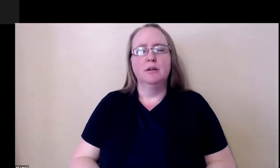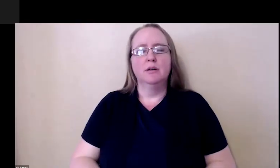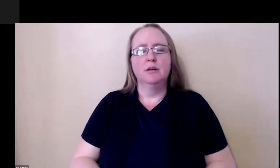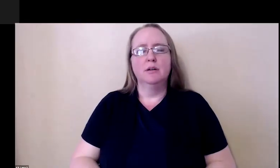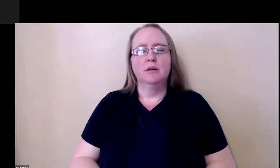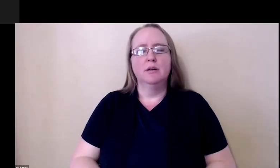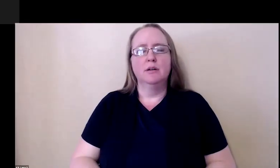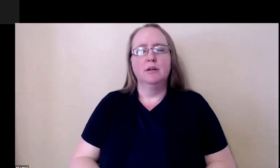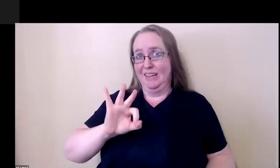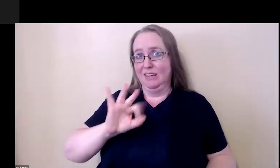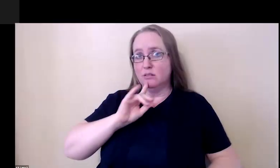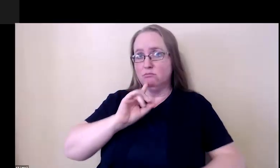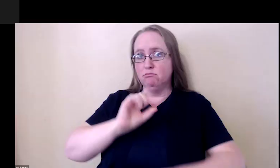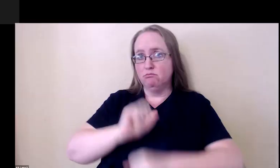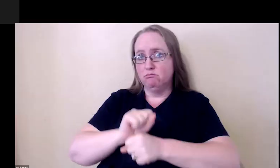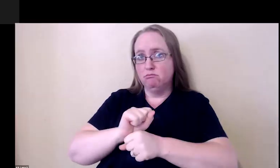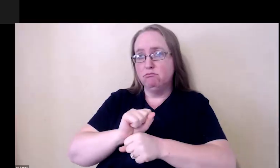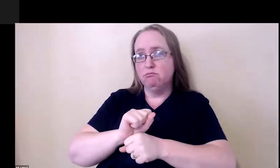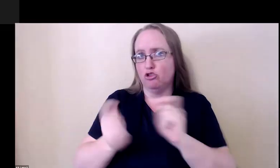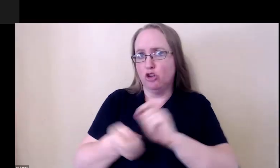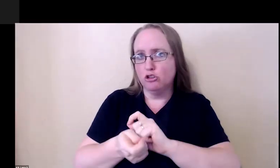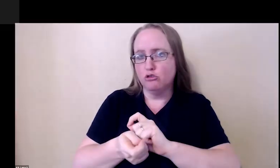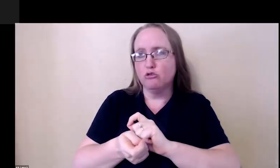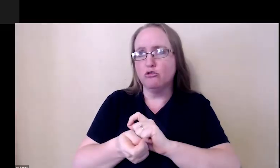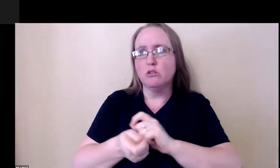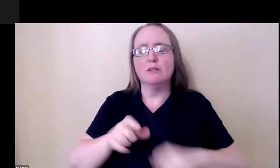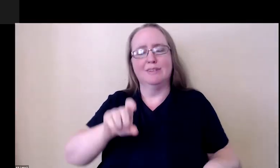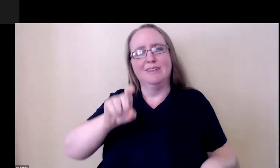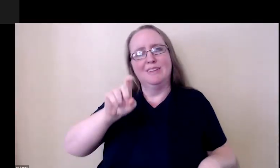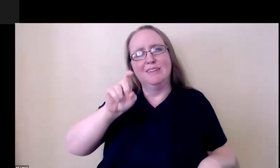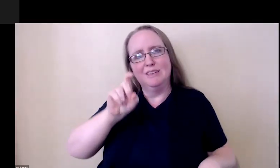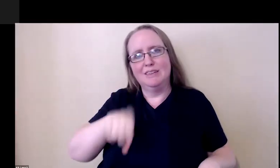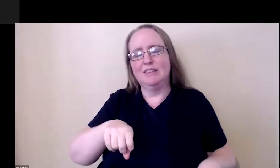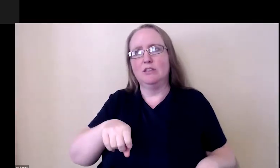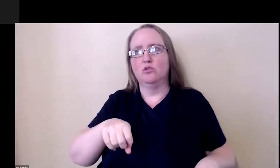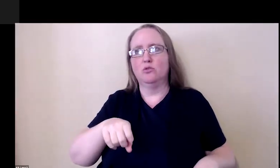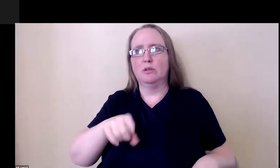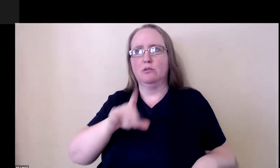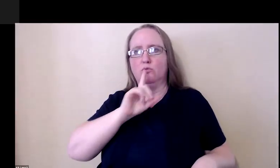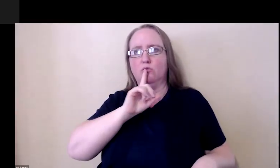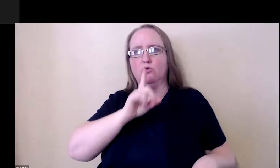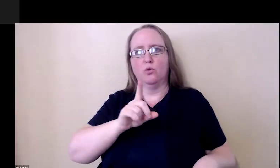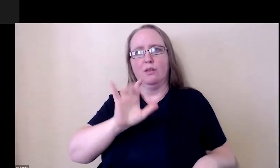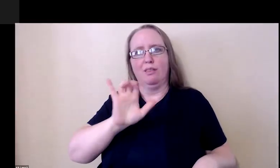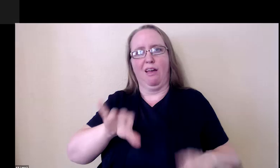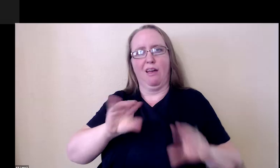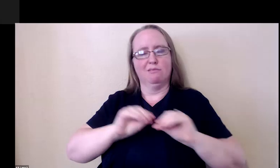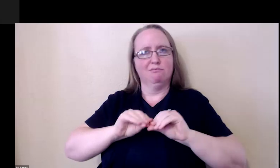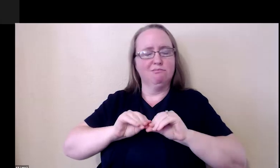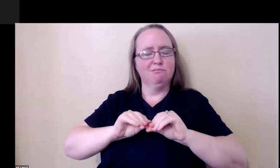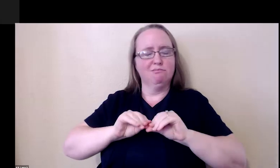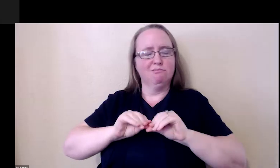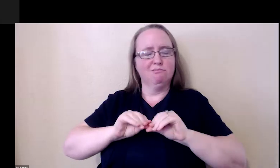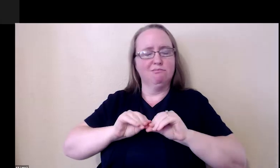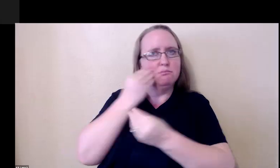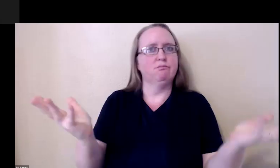the case, and if it has changed, then that needs to be made. It needs to be clarified to the